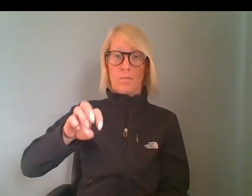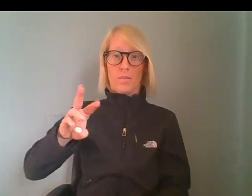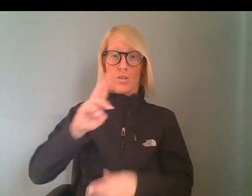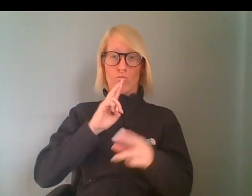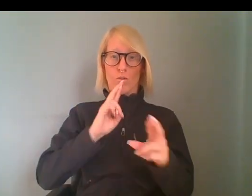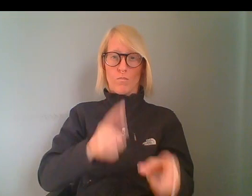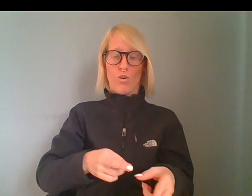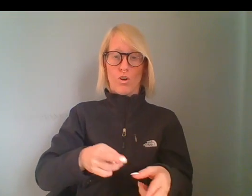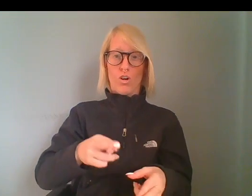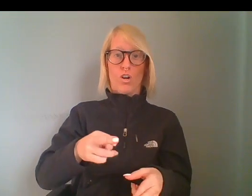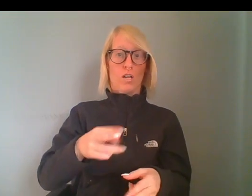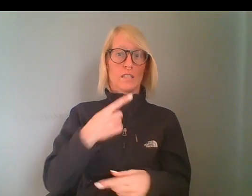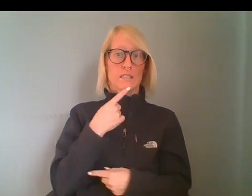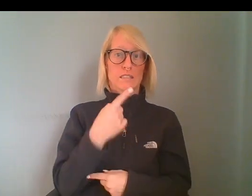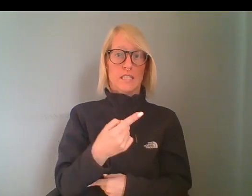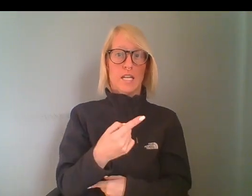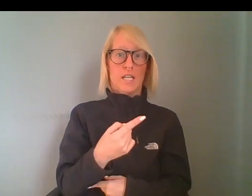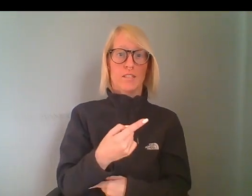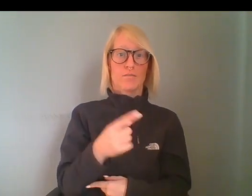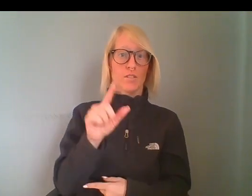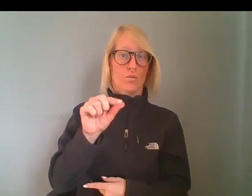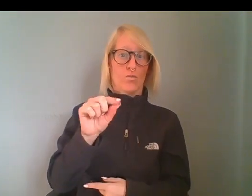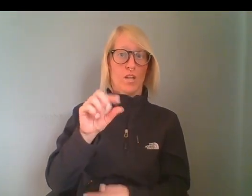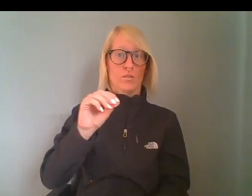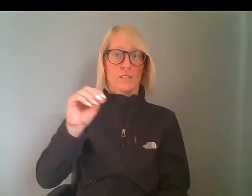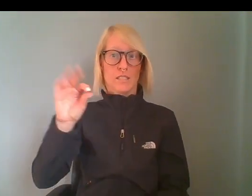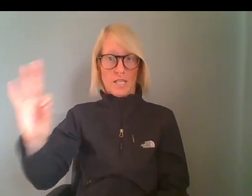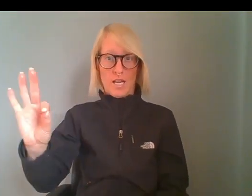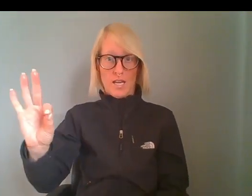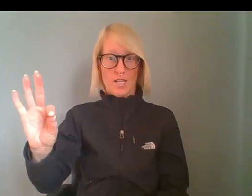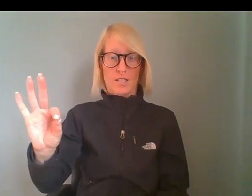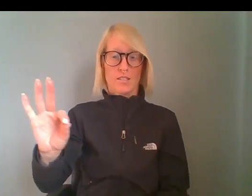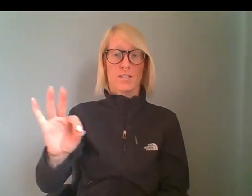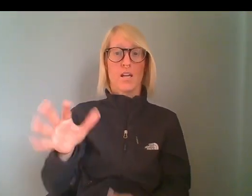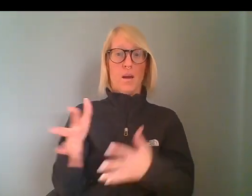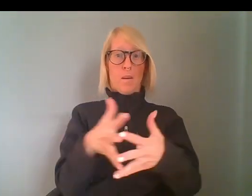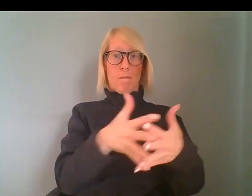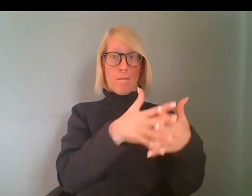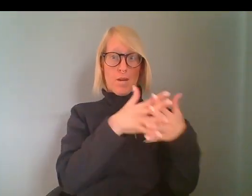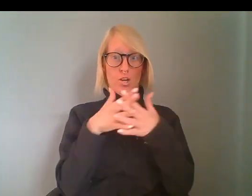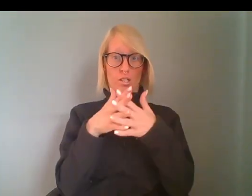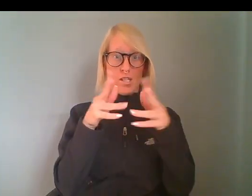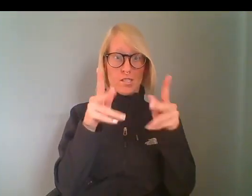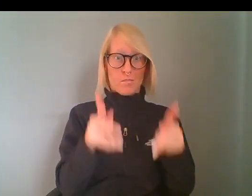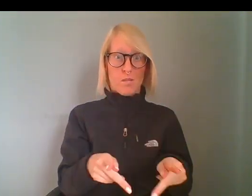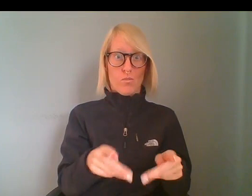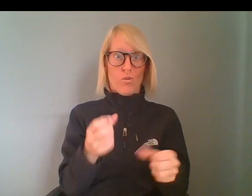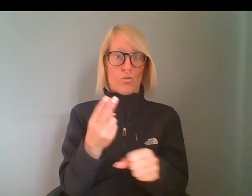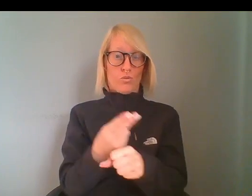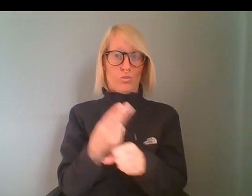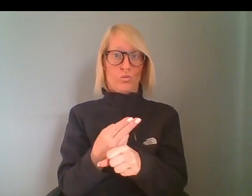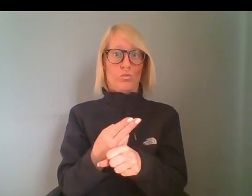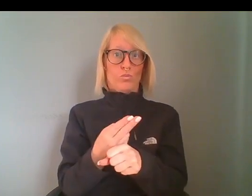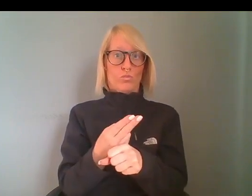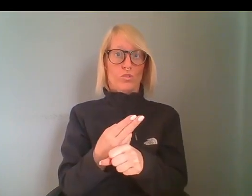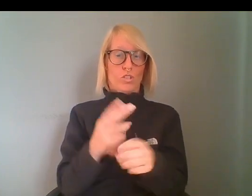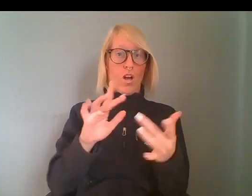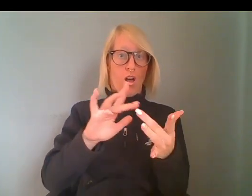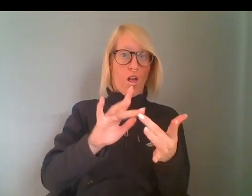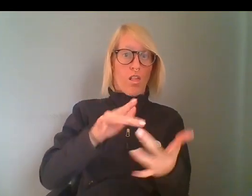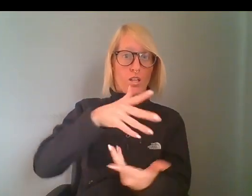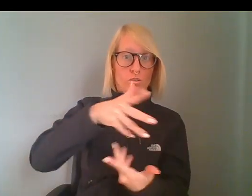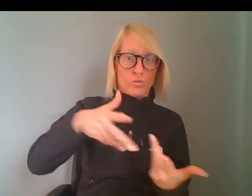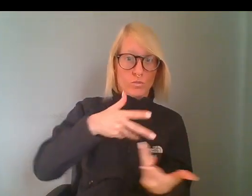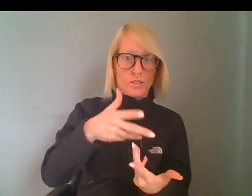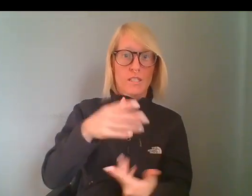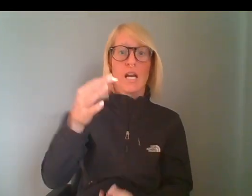of 2009, that of the Americans that are online, 19% of them are using Twitter. Now, it may not be real active.